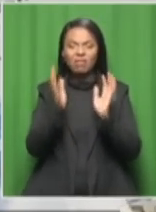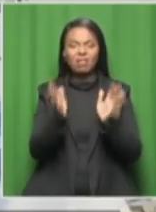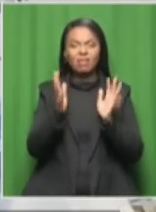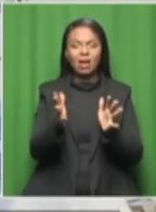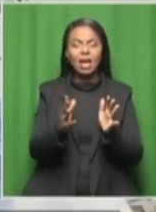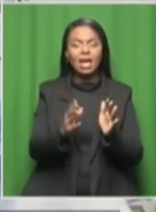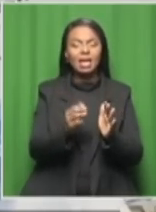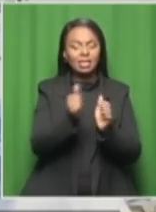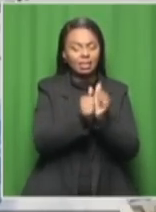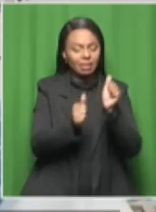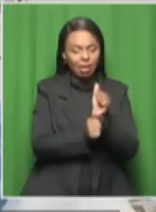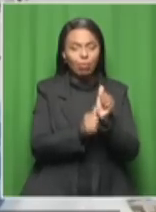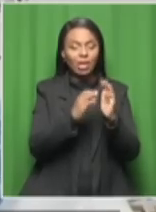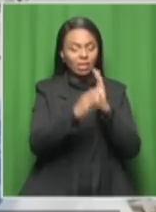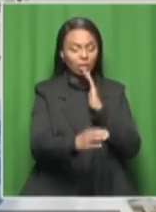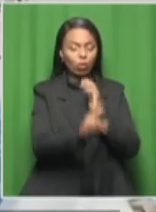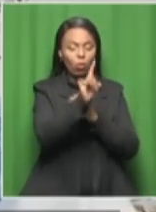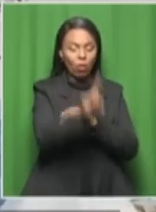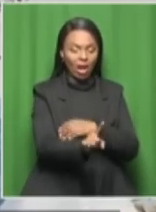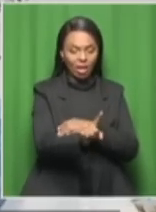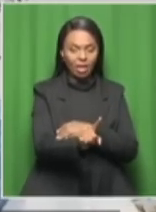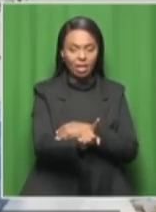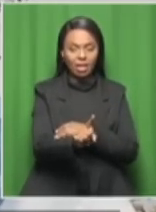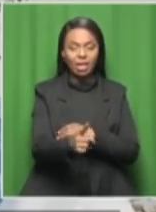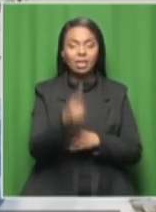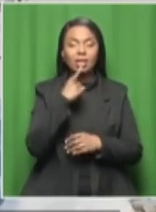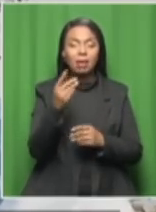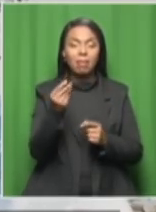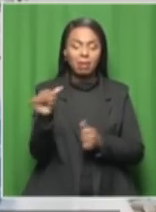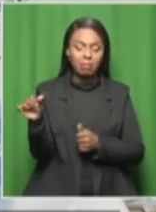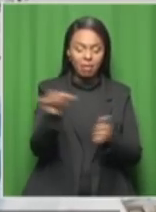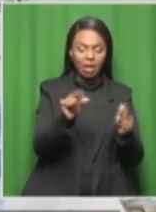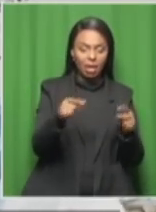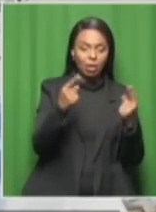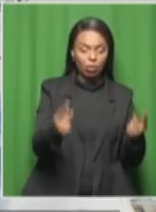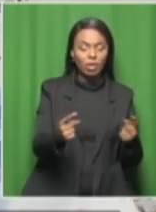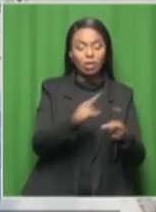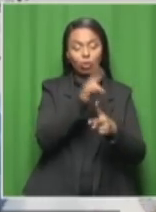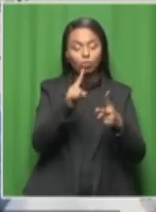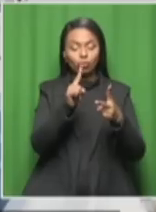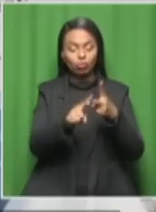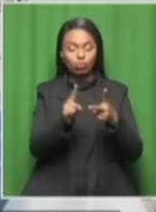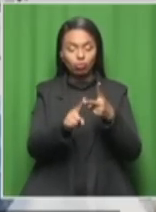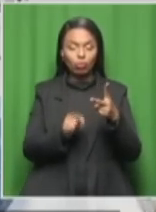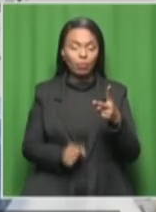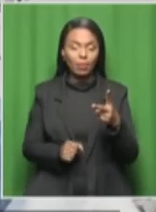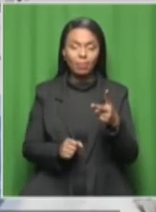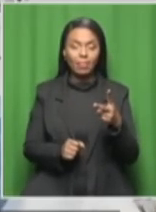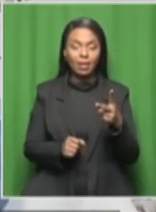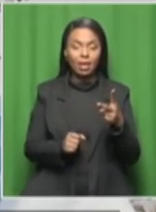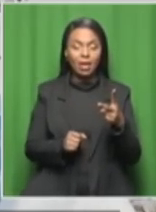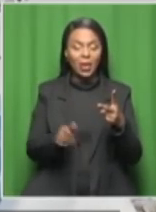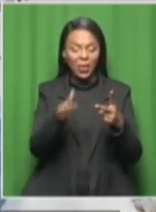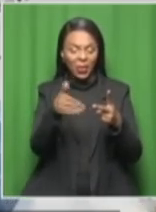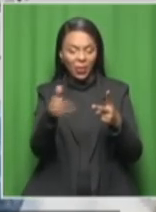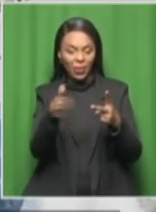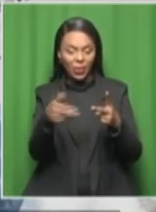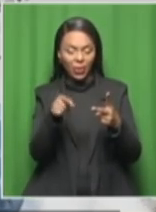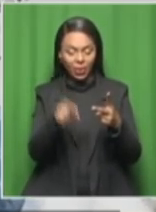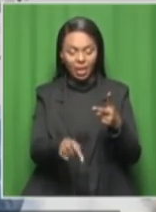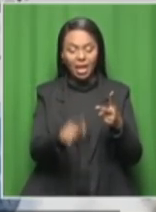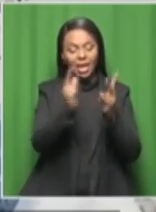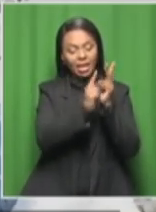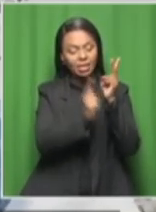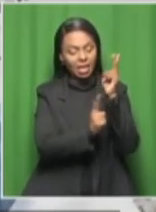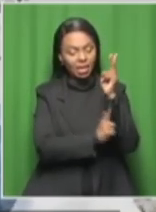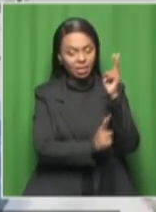1, which you say cannot refoul. Subsection 2, which must cover you, is not there in our domestic legislation. So you